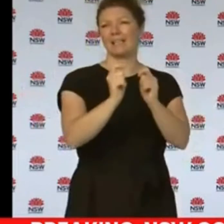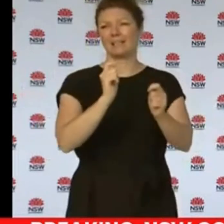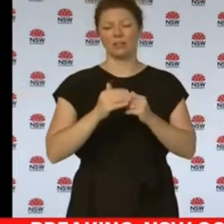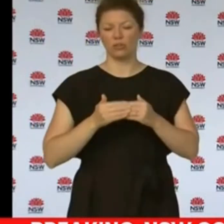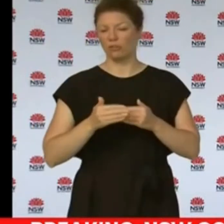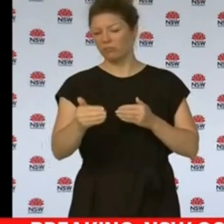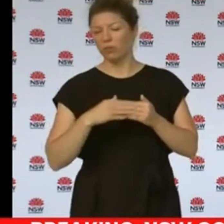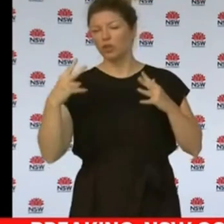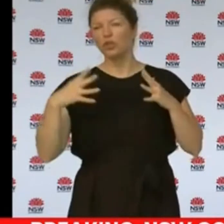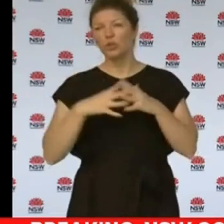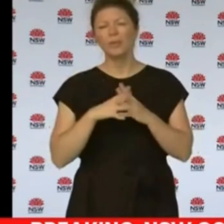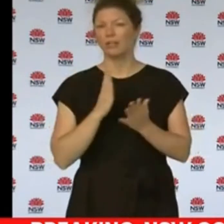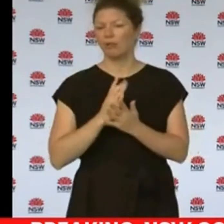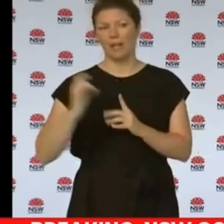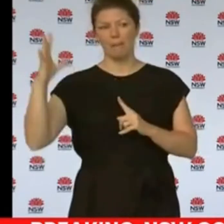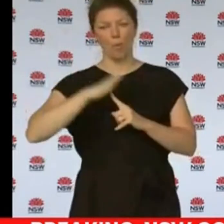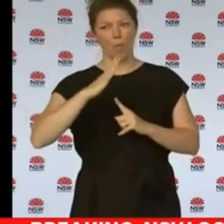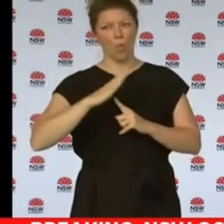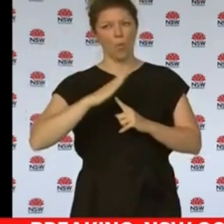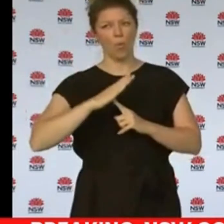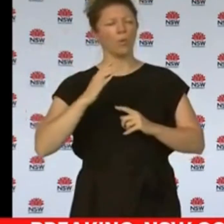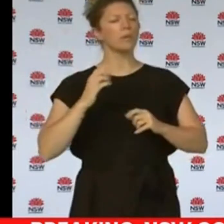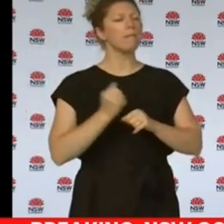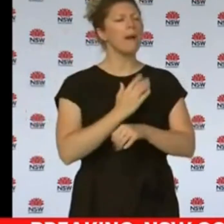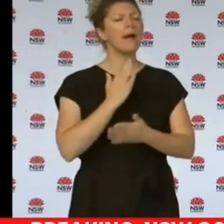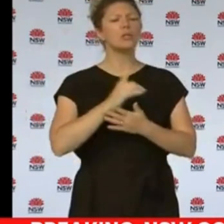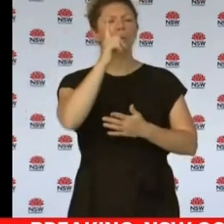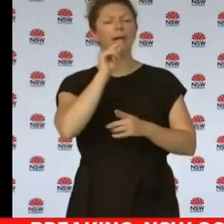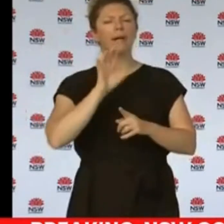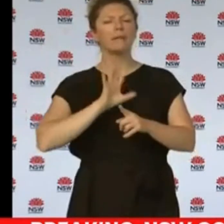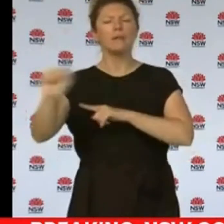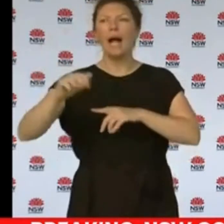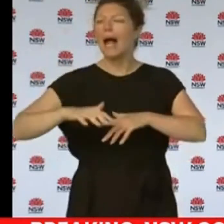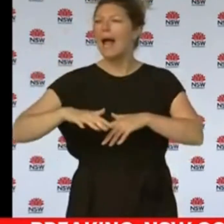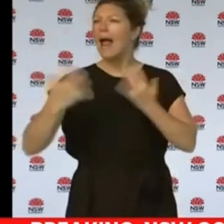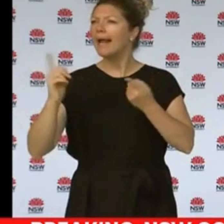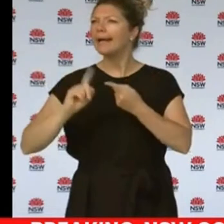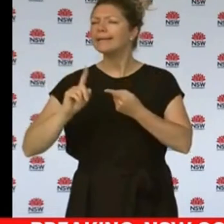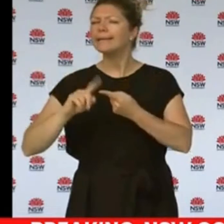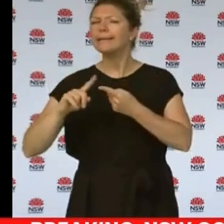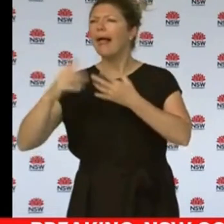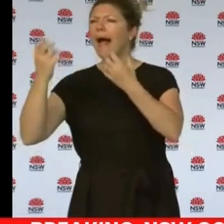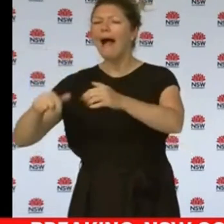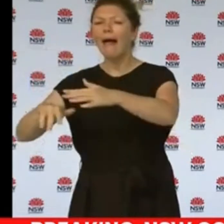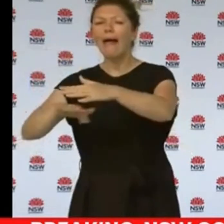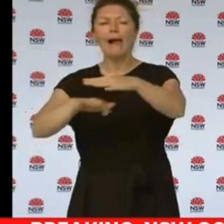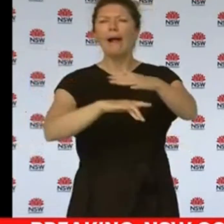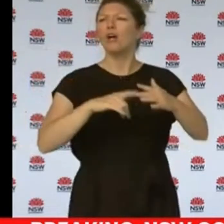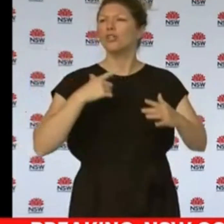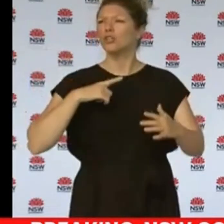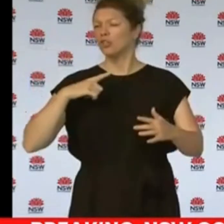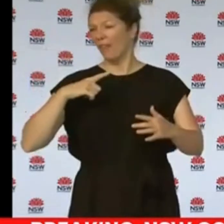mild. And this next 14 days is going to be pivotal in seeing those high numbers. So we need to maintain those numbers well above